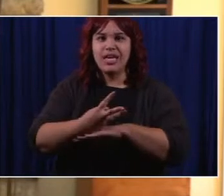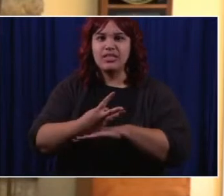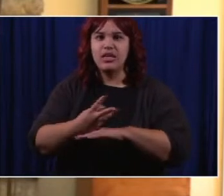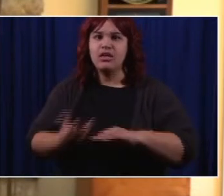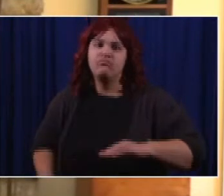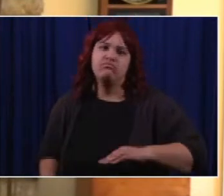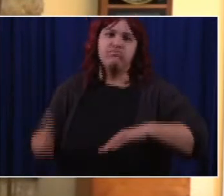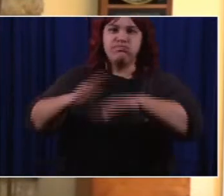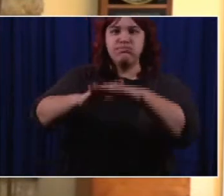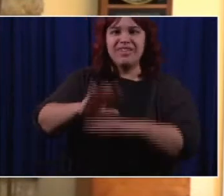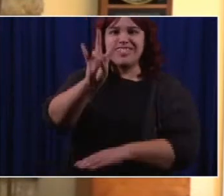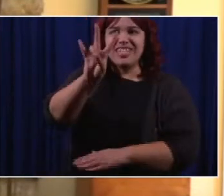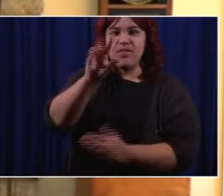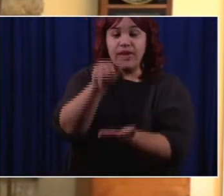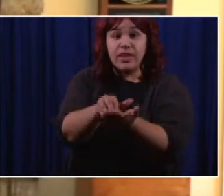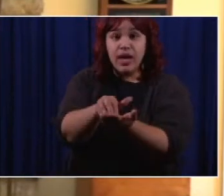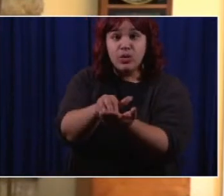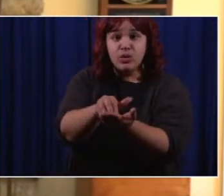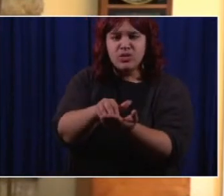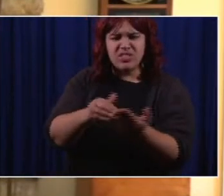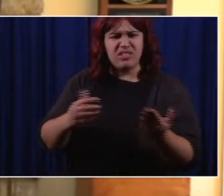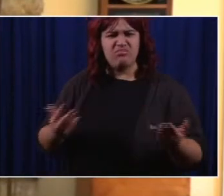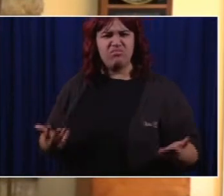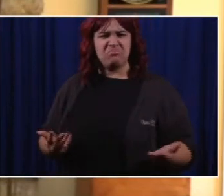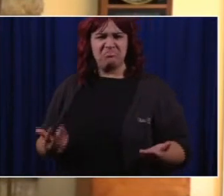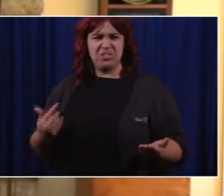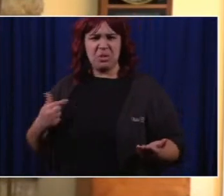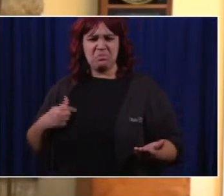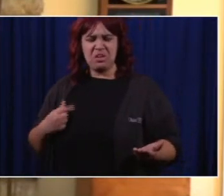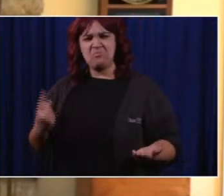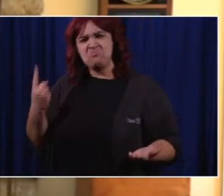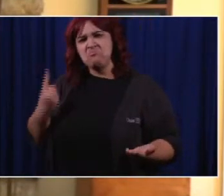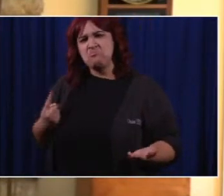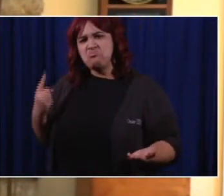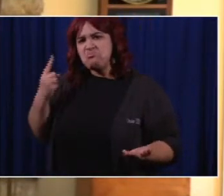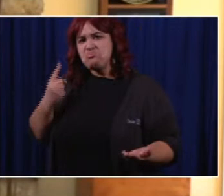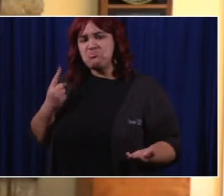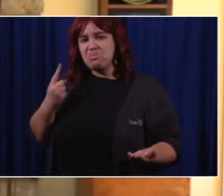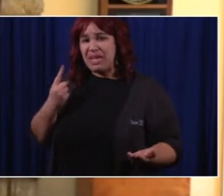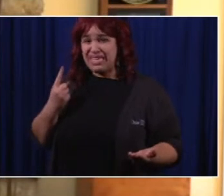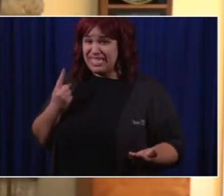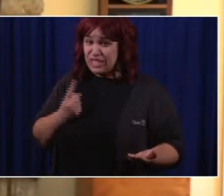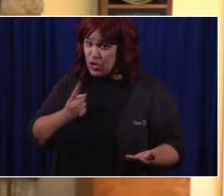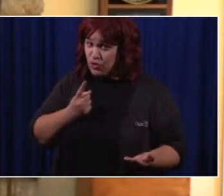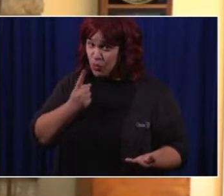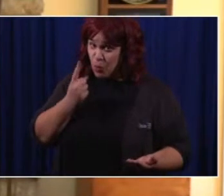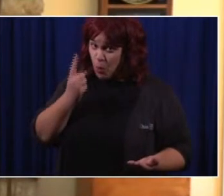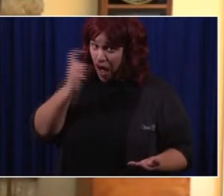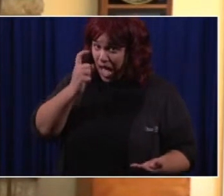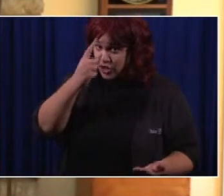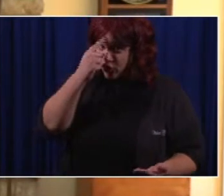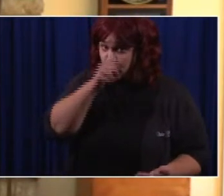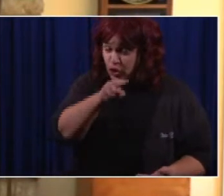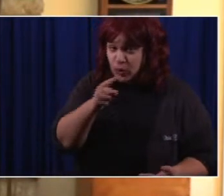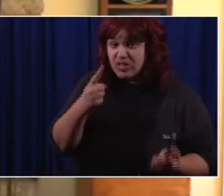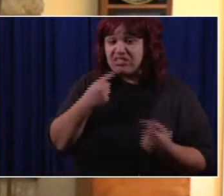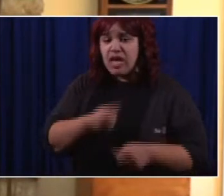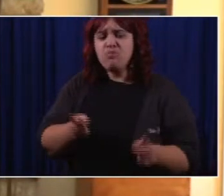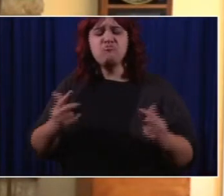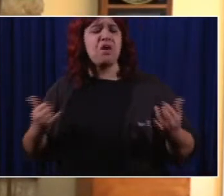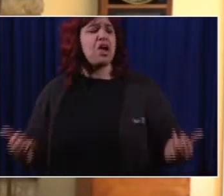is growing, is it wise to tell Ohioans that there will not be any more widespread shutdowns or stay-at-home